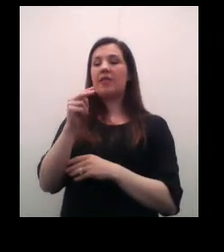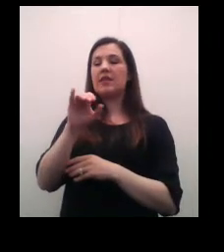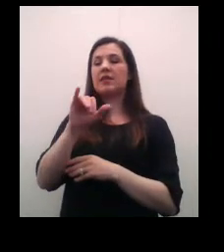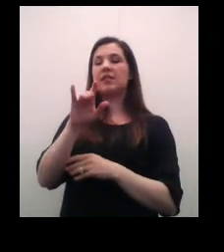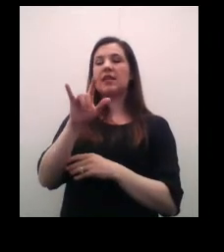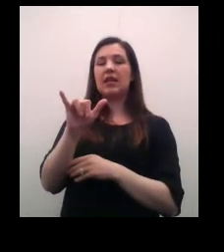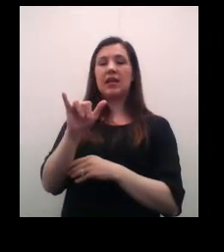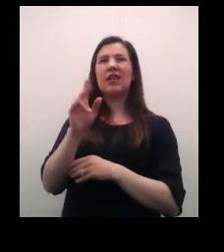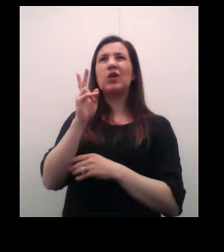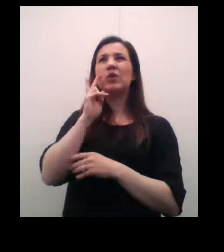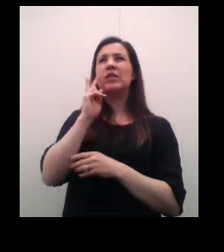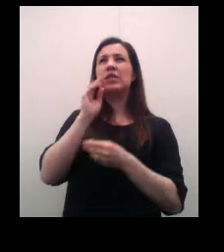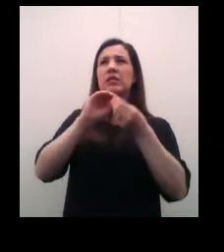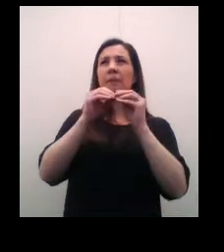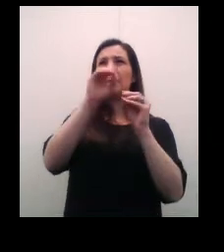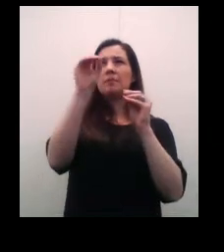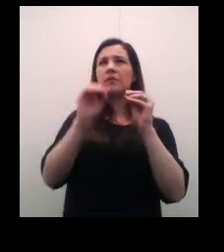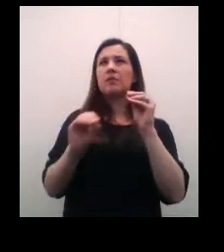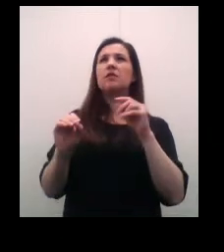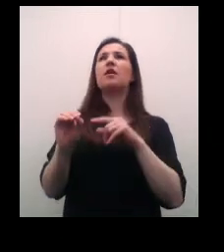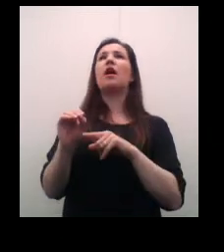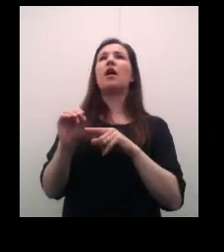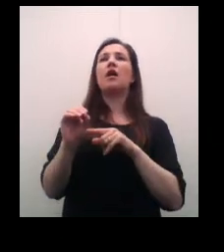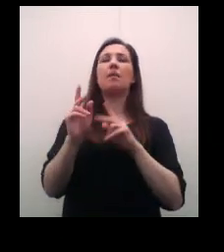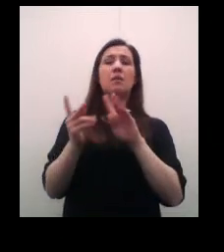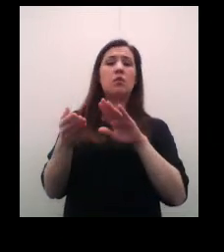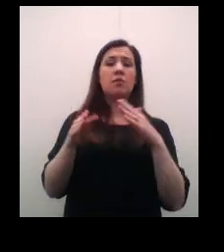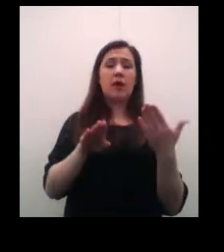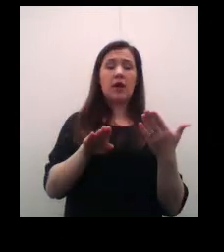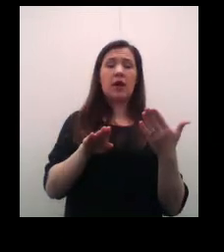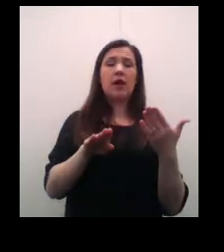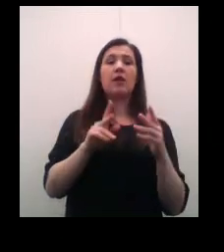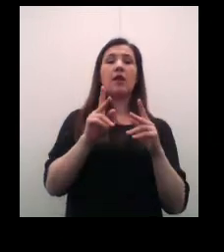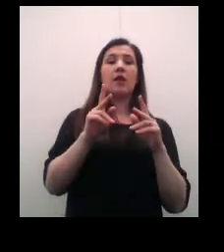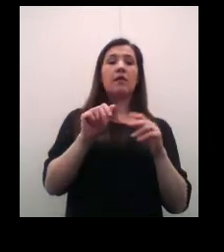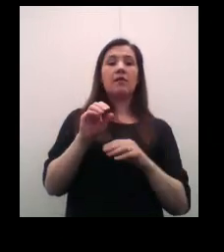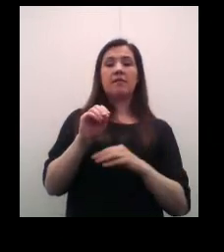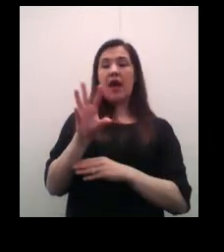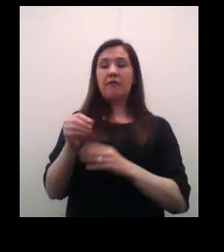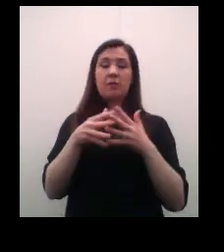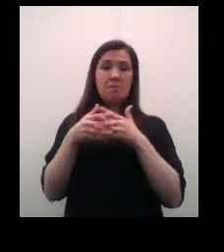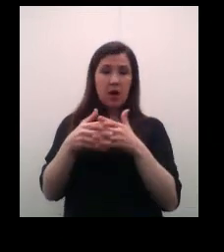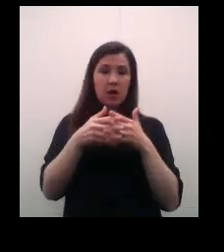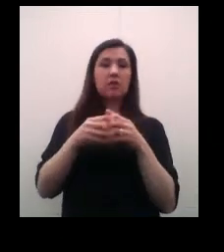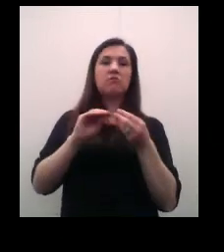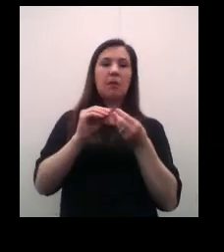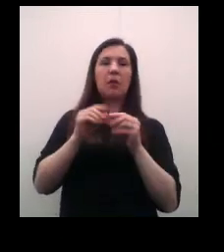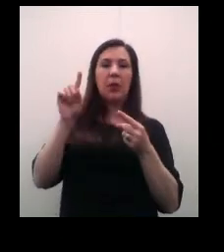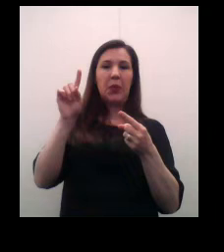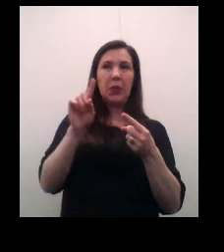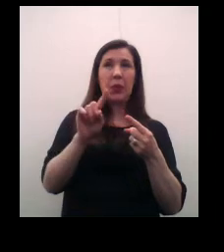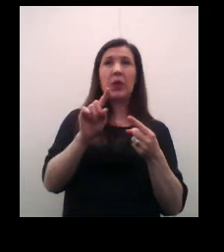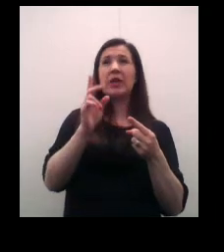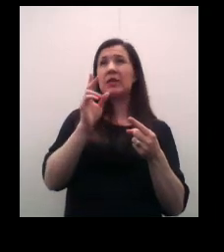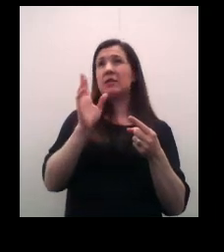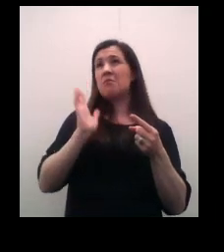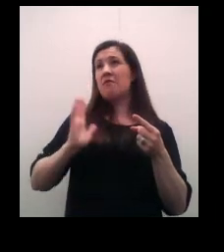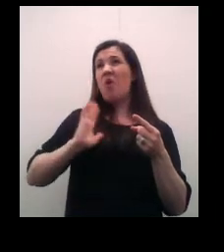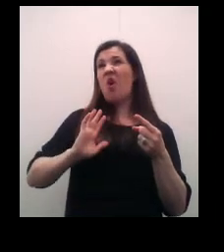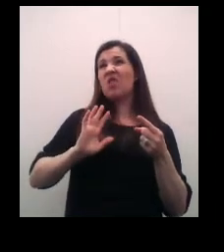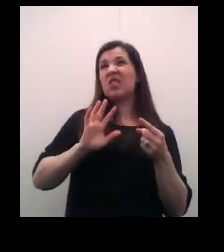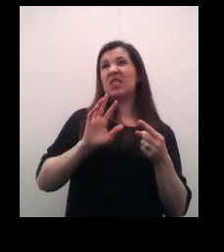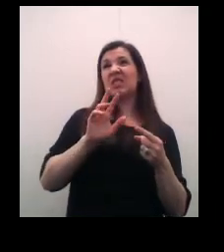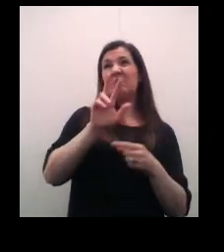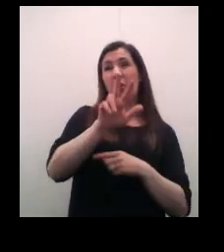with regards to the percentage of those who perish that are people of color, African Americans. At one point, this was approximately 1/3